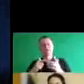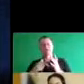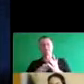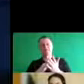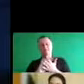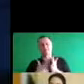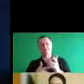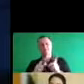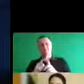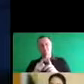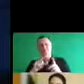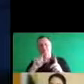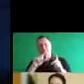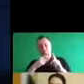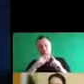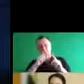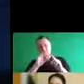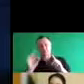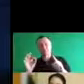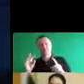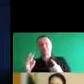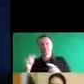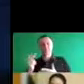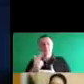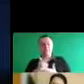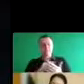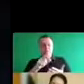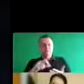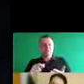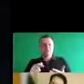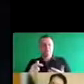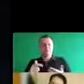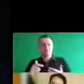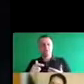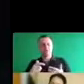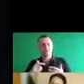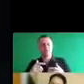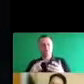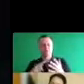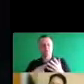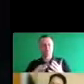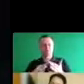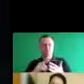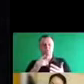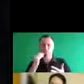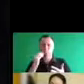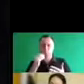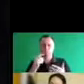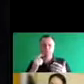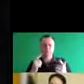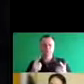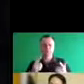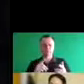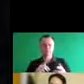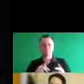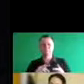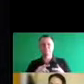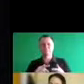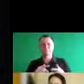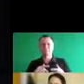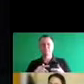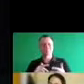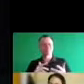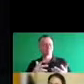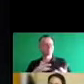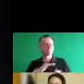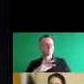the exhibition is quite a few of the artists do engage with water and end up at a place where there is water. And